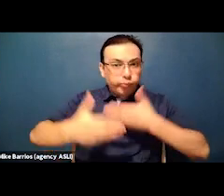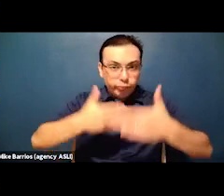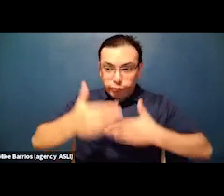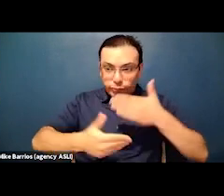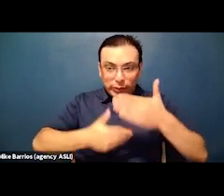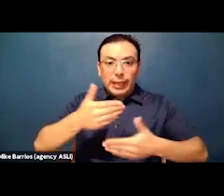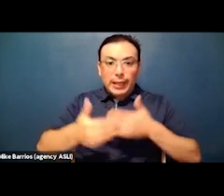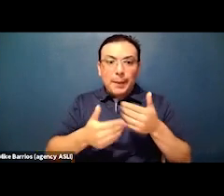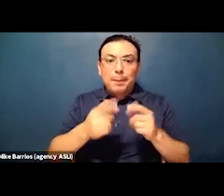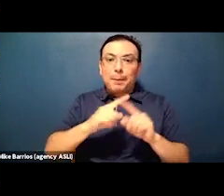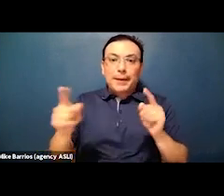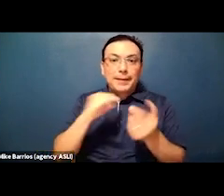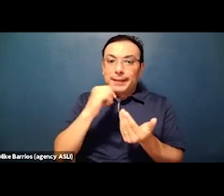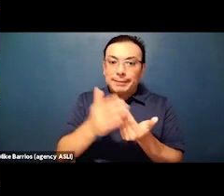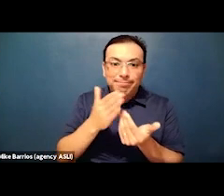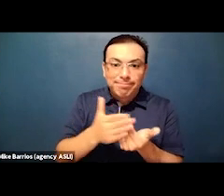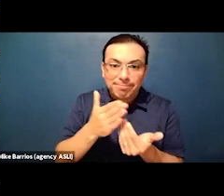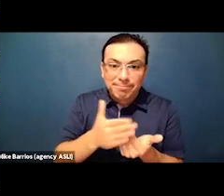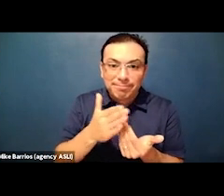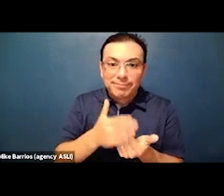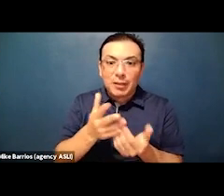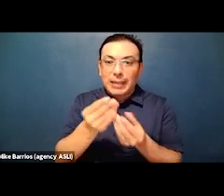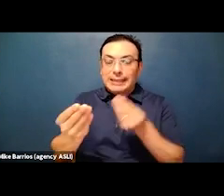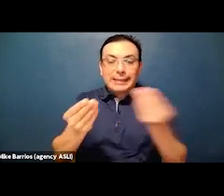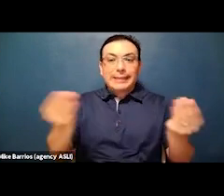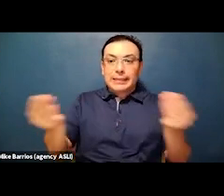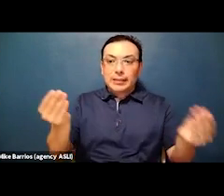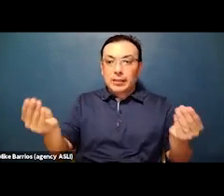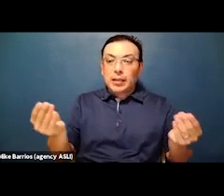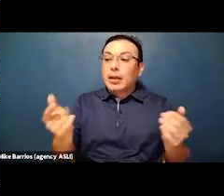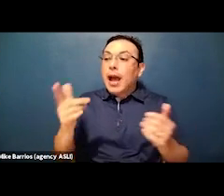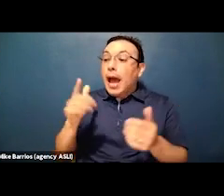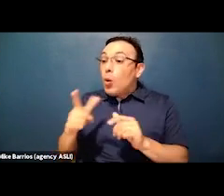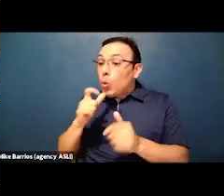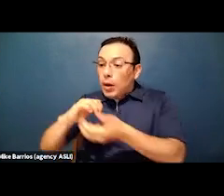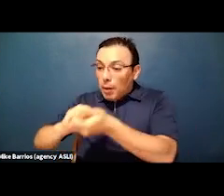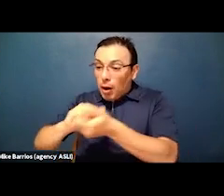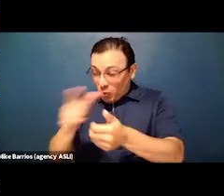also for provider partners that work with this community specifically.